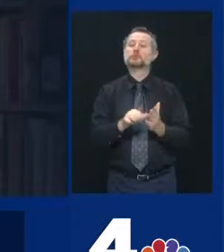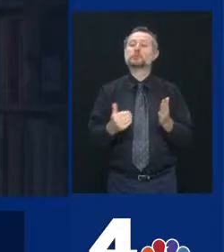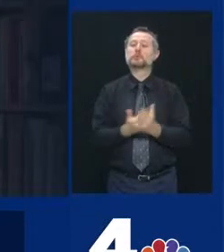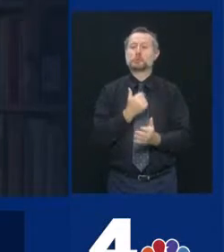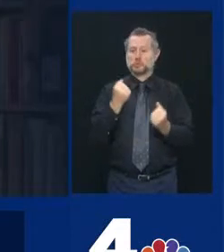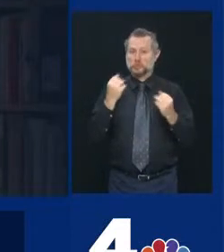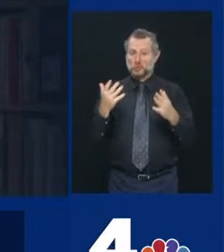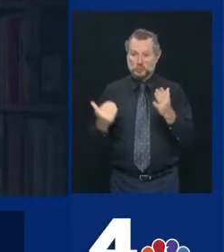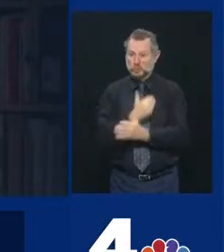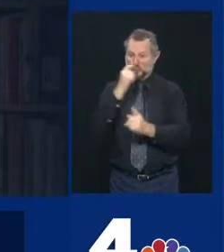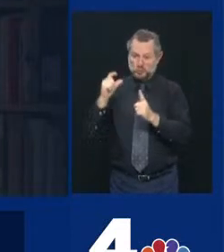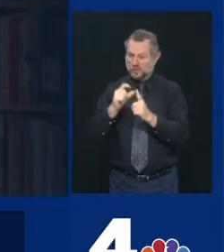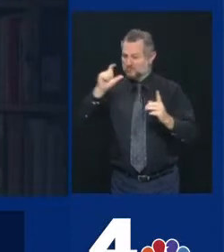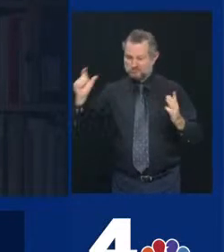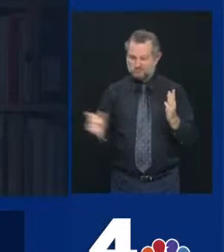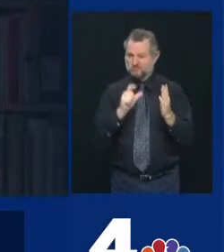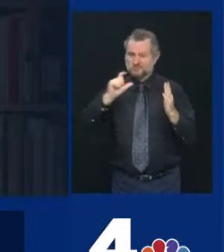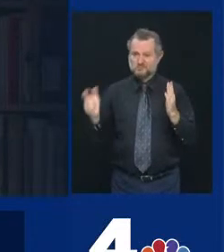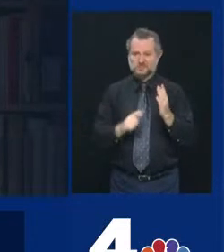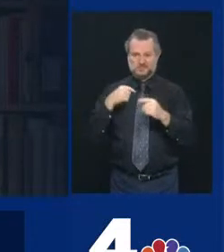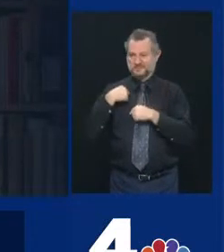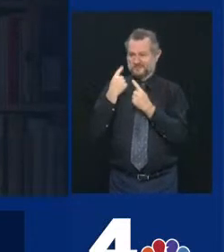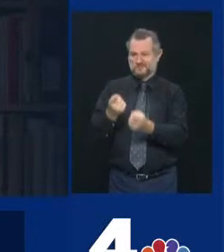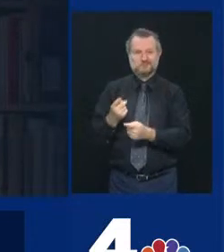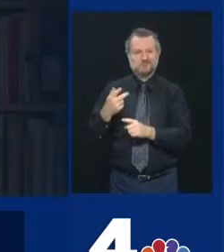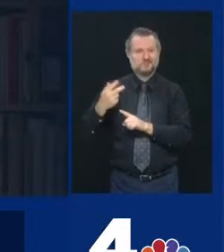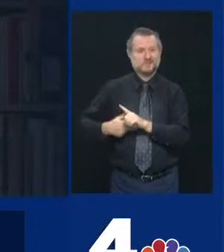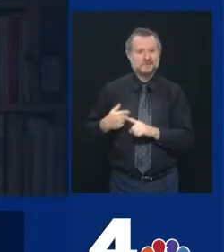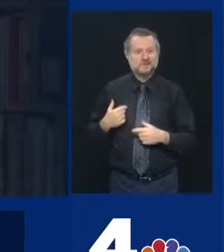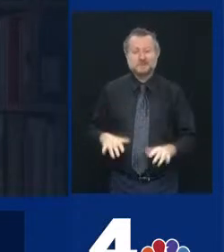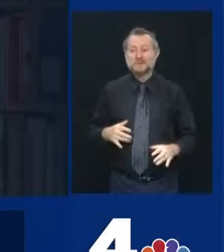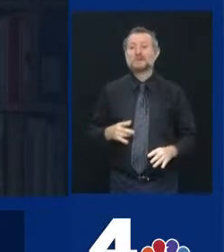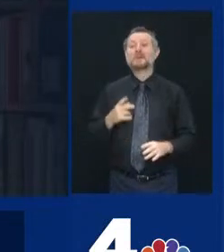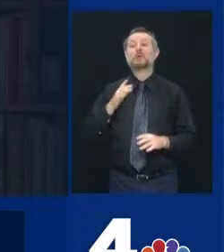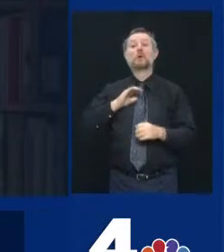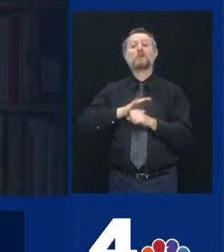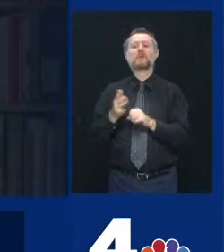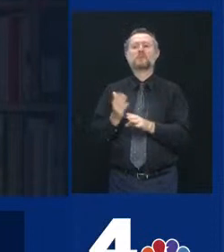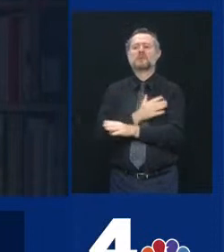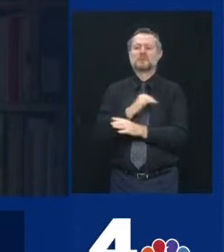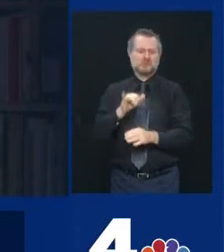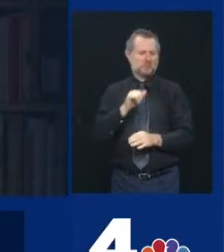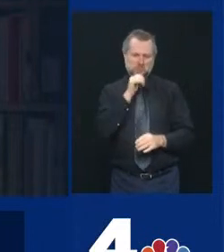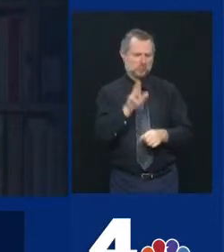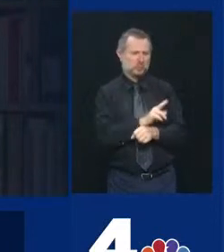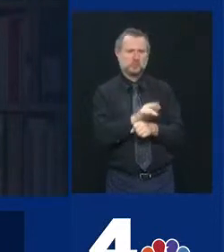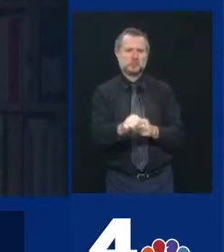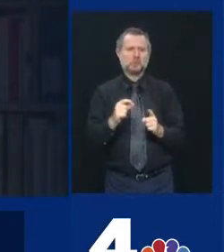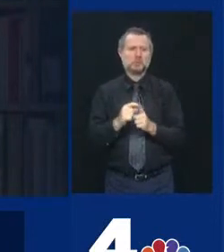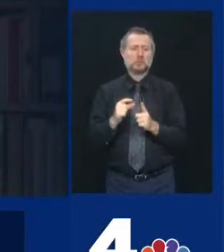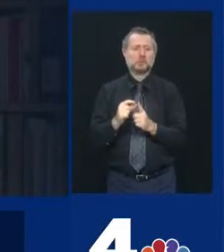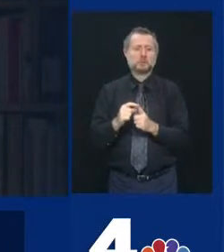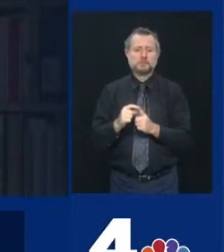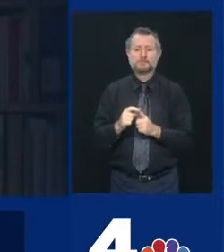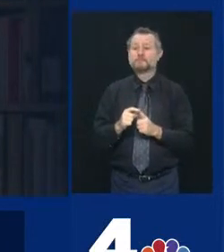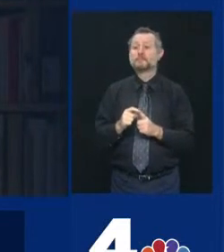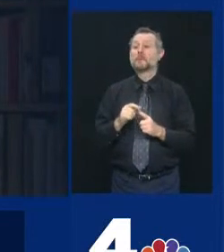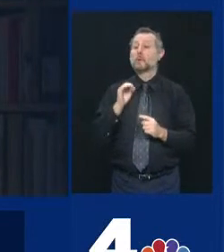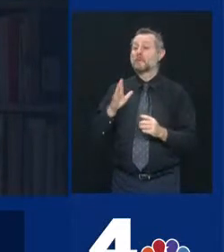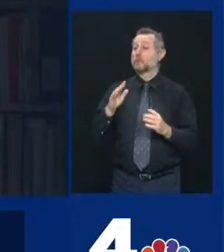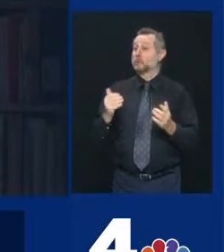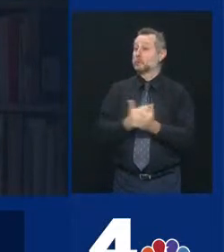and terms that have been used post-COVID that didn't exist, or words that existed pre-COVID but have a different meaning